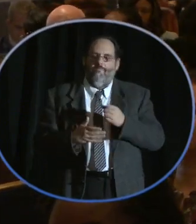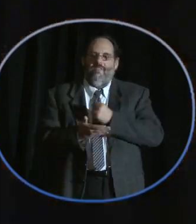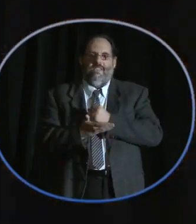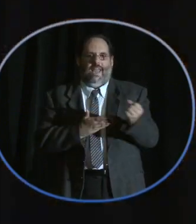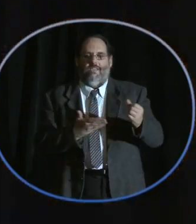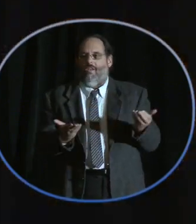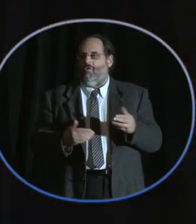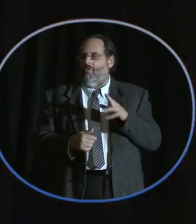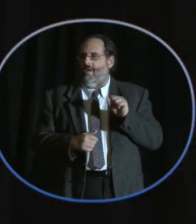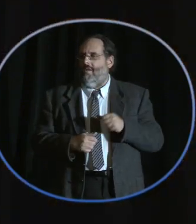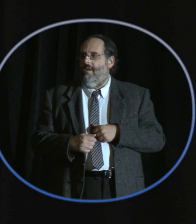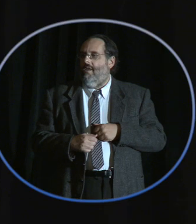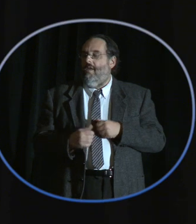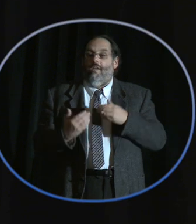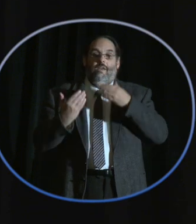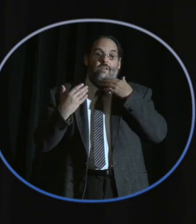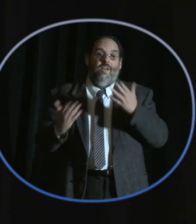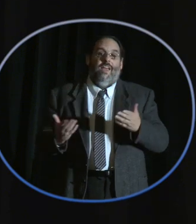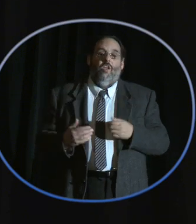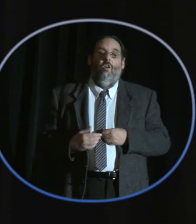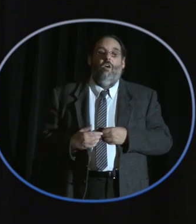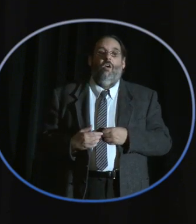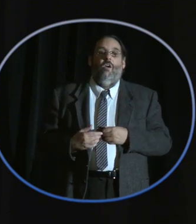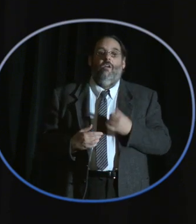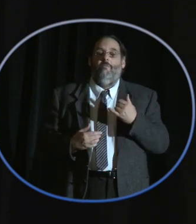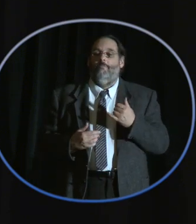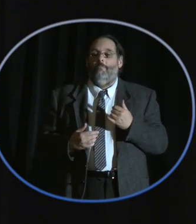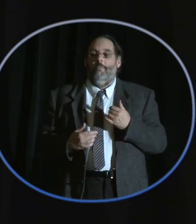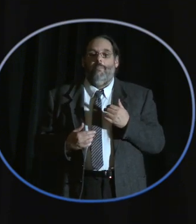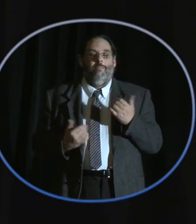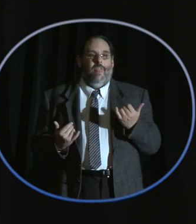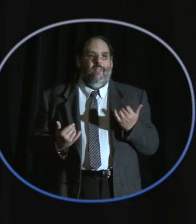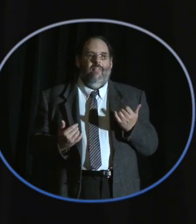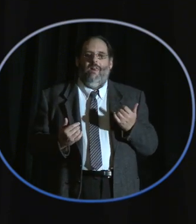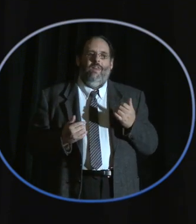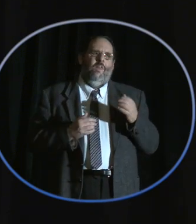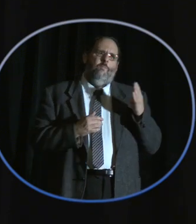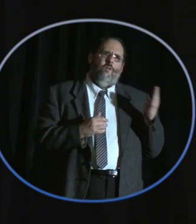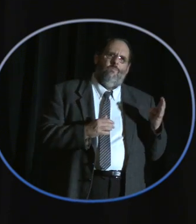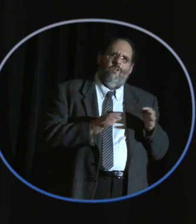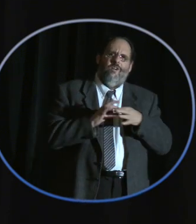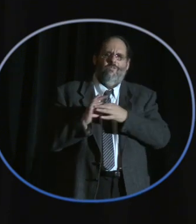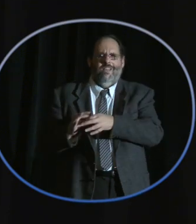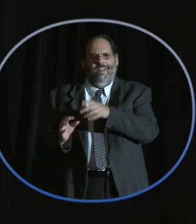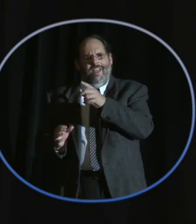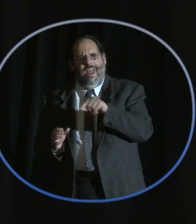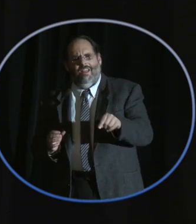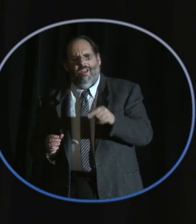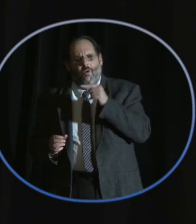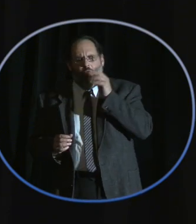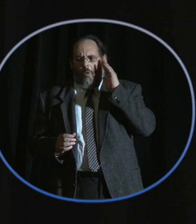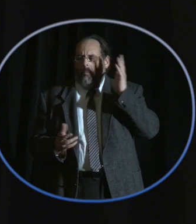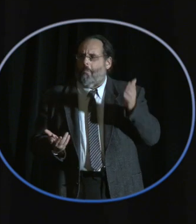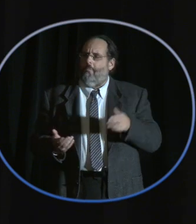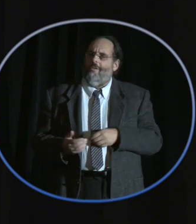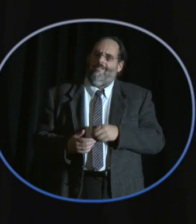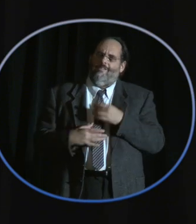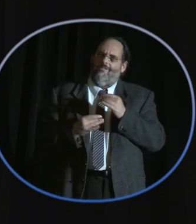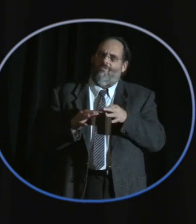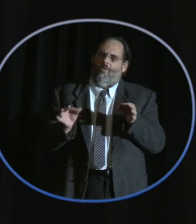So, thank you. We're moving Baltimore's story to Italy, to Rome. Thank you very much.